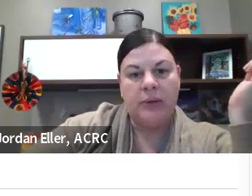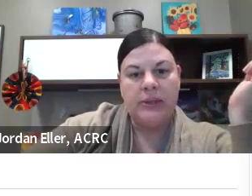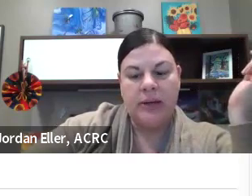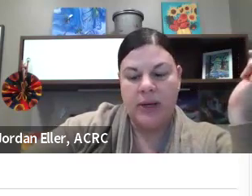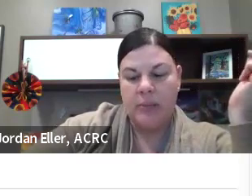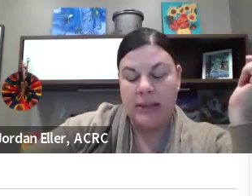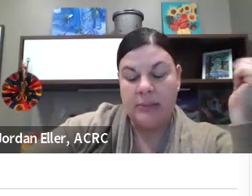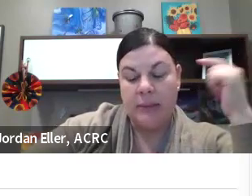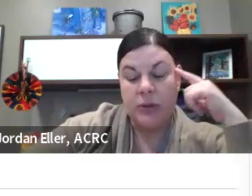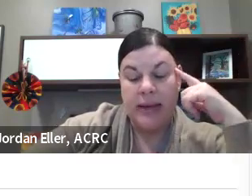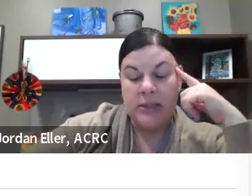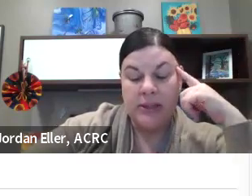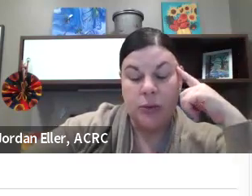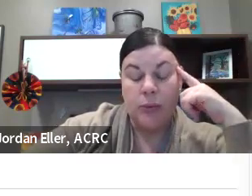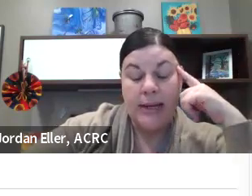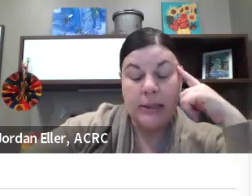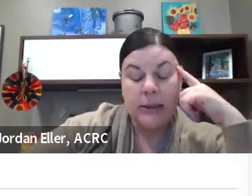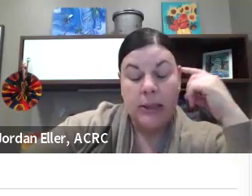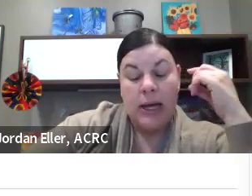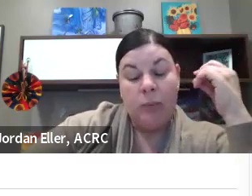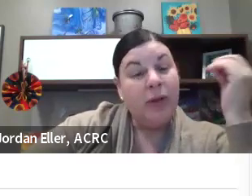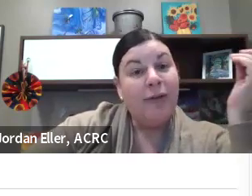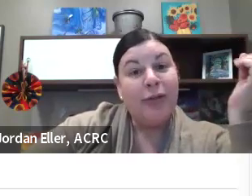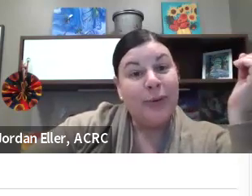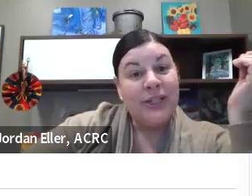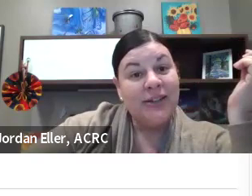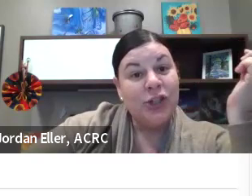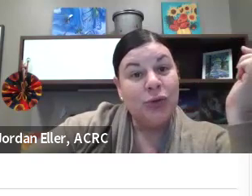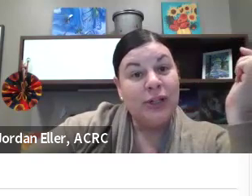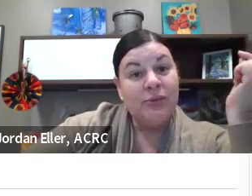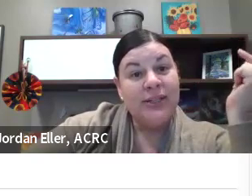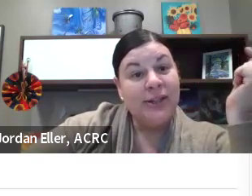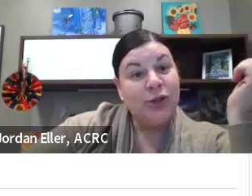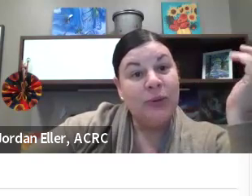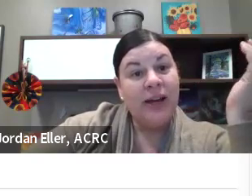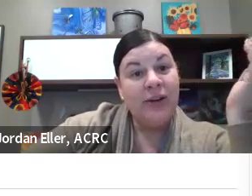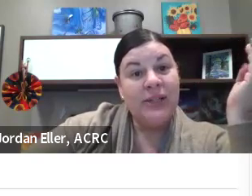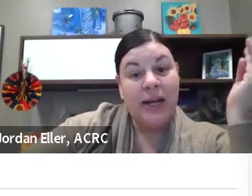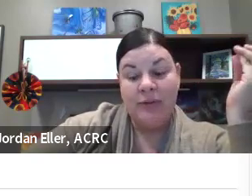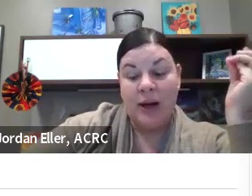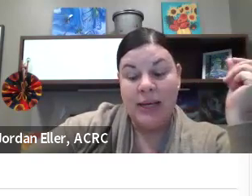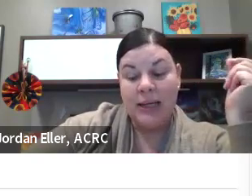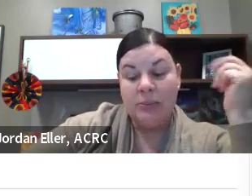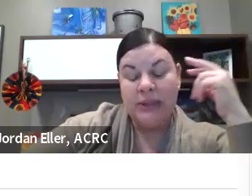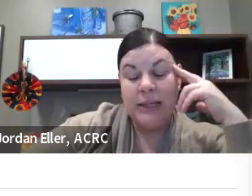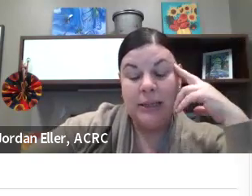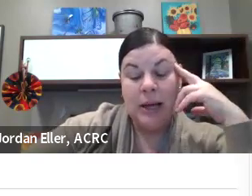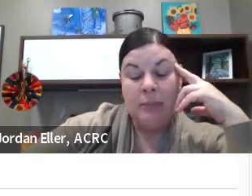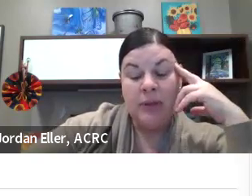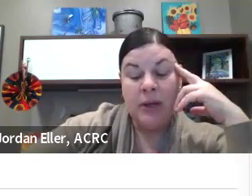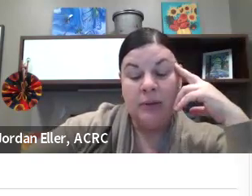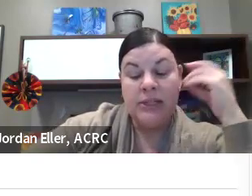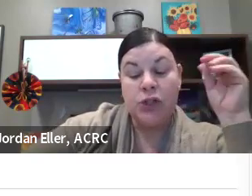do that. So like we said, we can maximize their rate. We only have 13 children's residential providers that have not yet